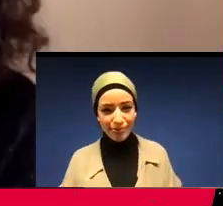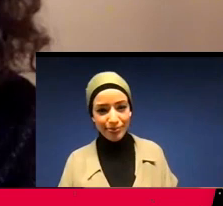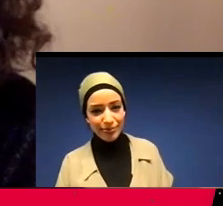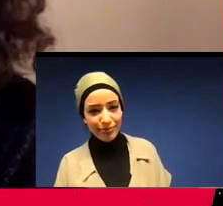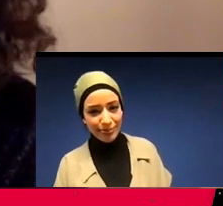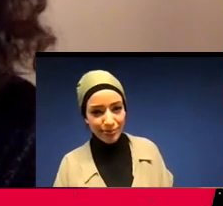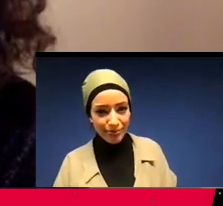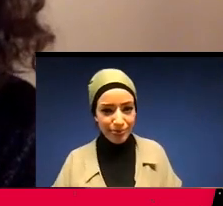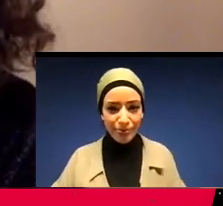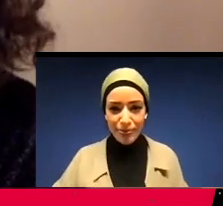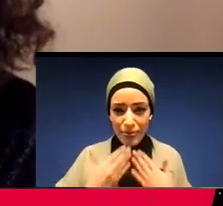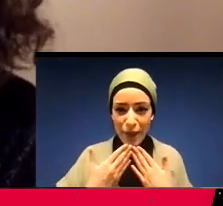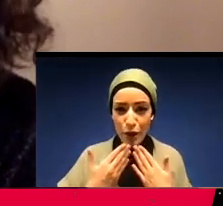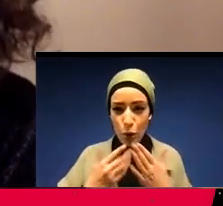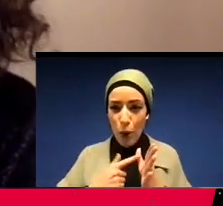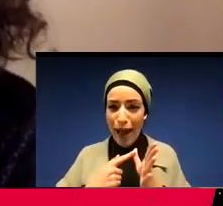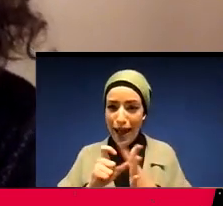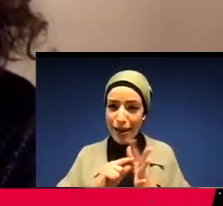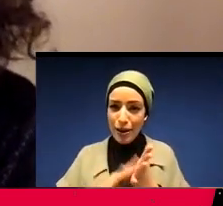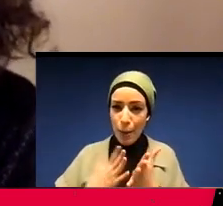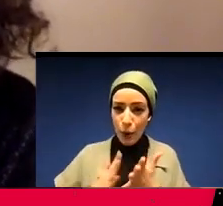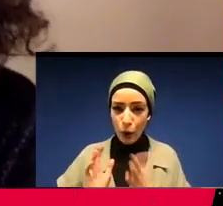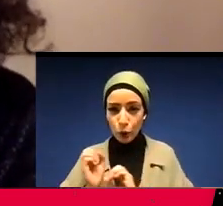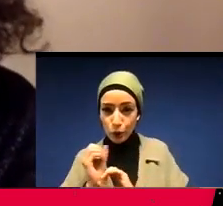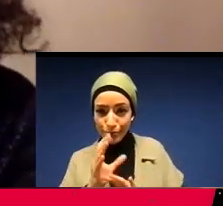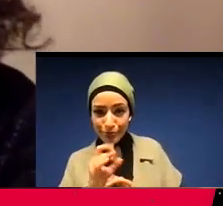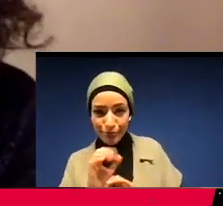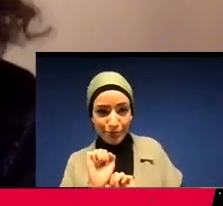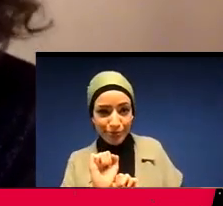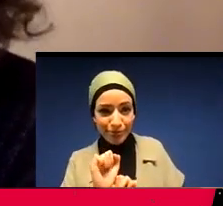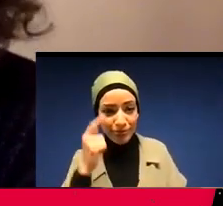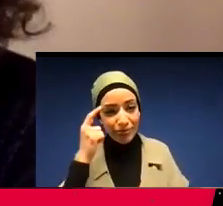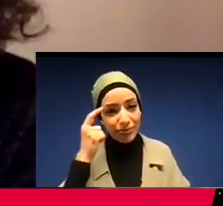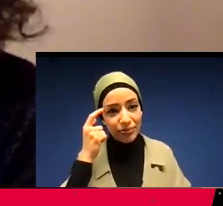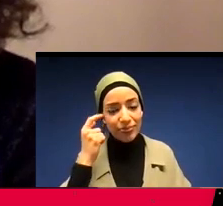Thank you, Adam. Would you like to give your 2 cents?